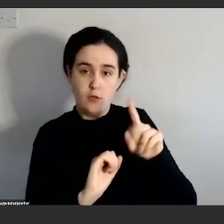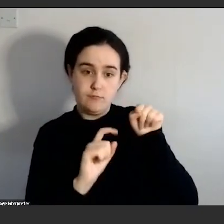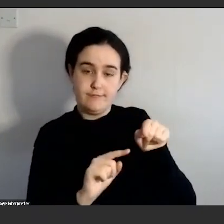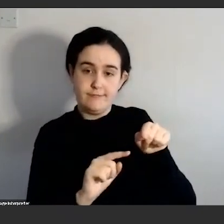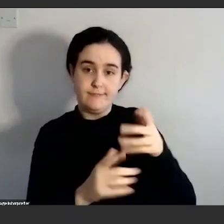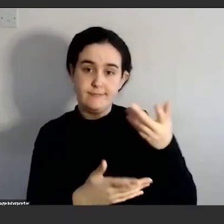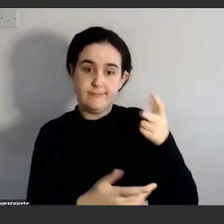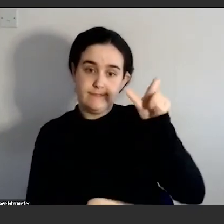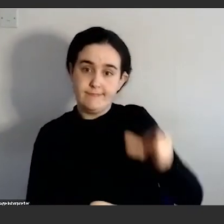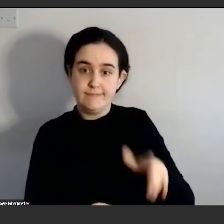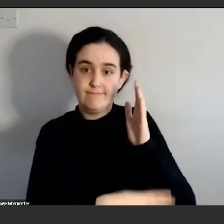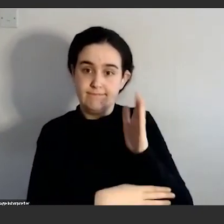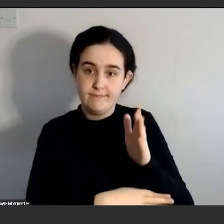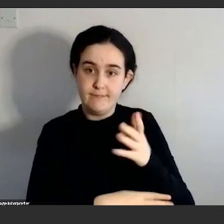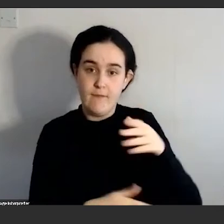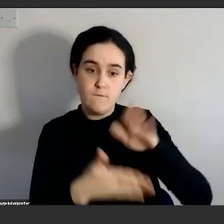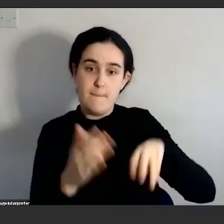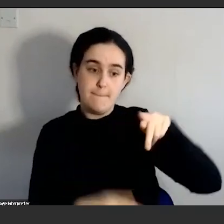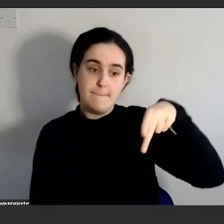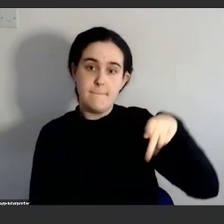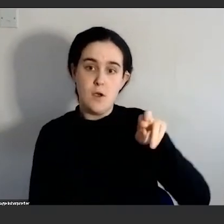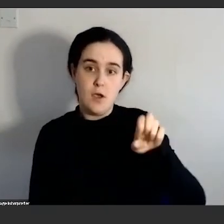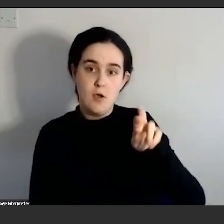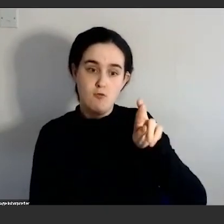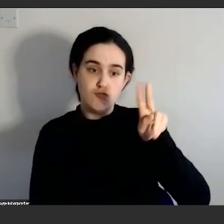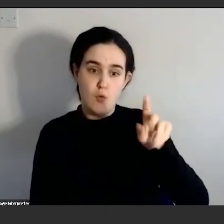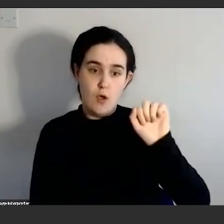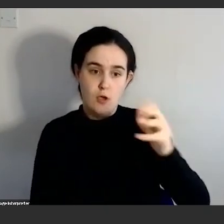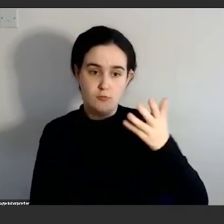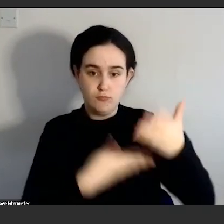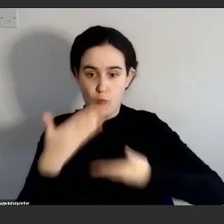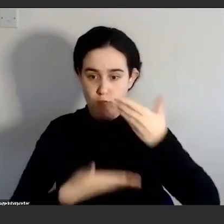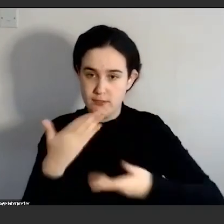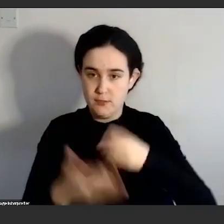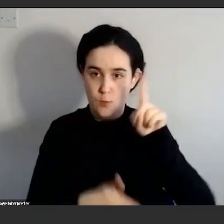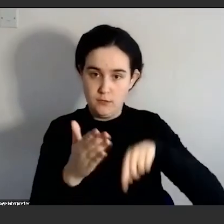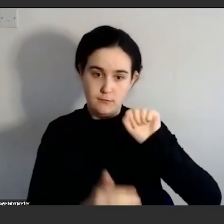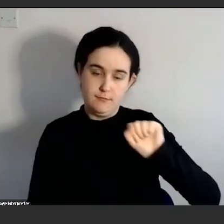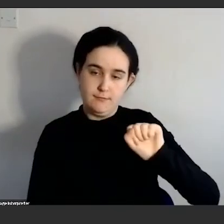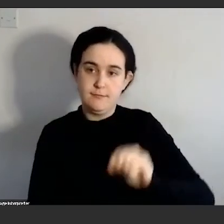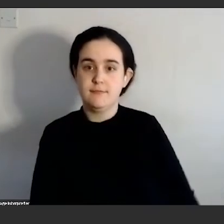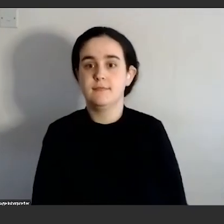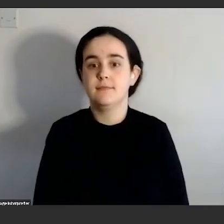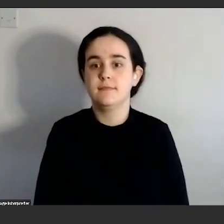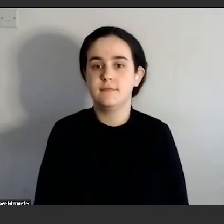Text: Valerie is 1 year old and has Down syndrome. Iquitos, Peru.